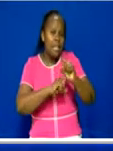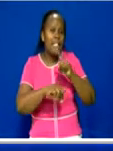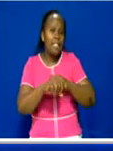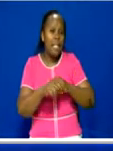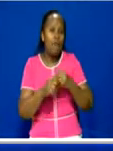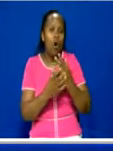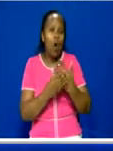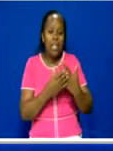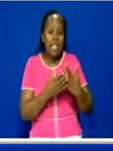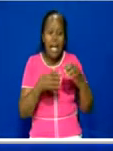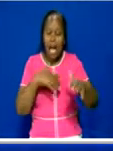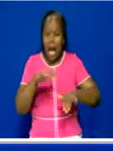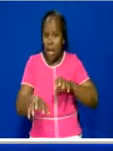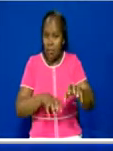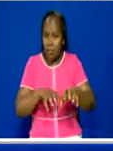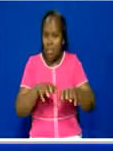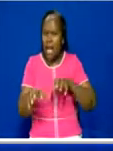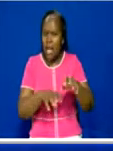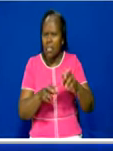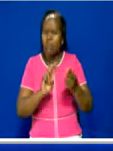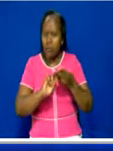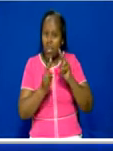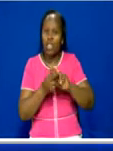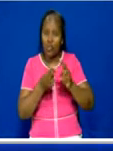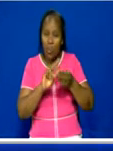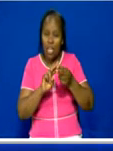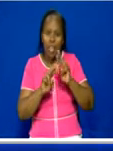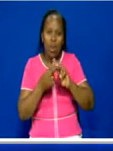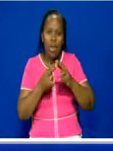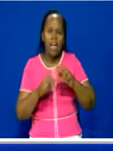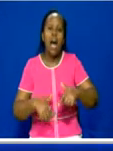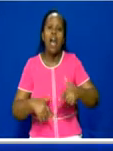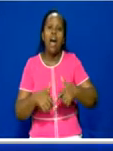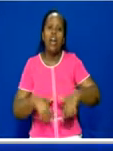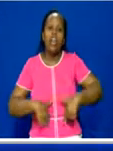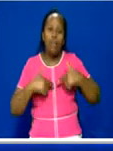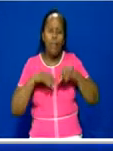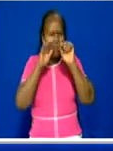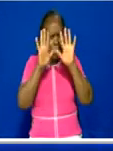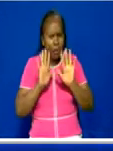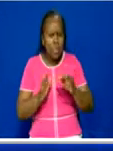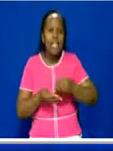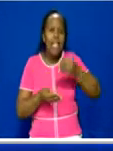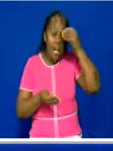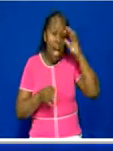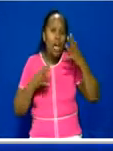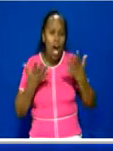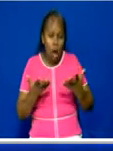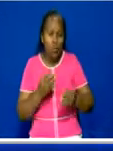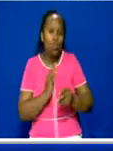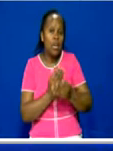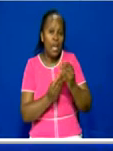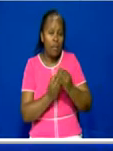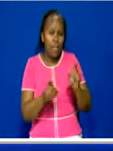handling animals. Remember, animals are things we're going to relate with all our adult life as well. So very important that they grasp these lessons right